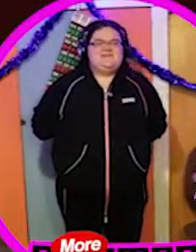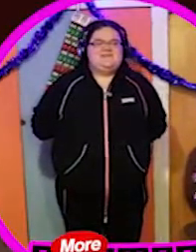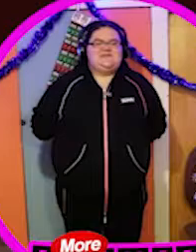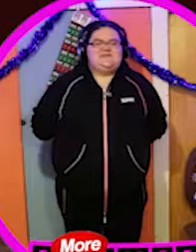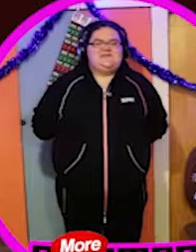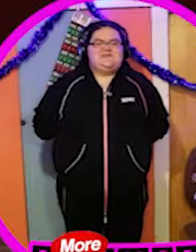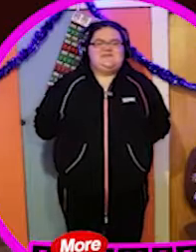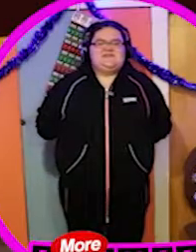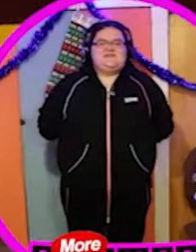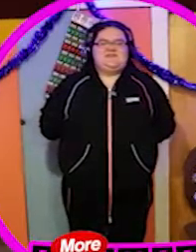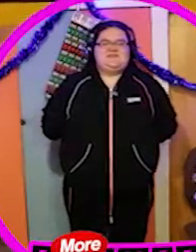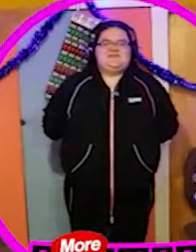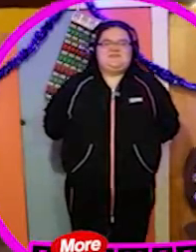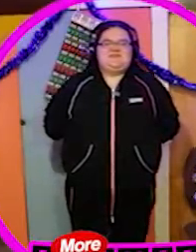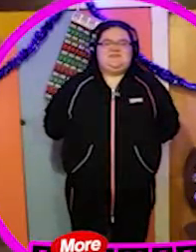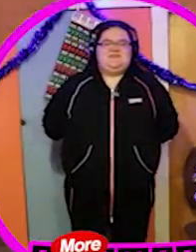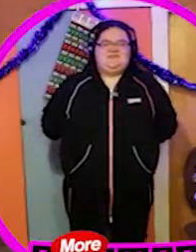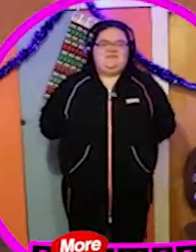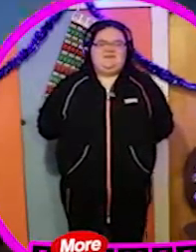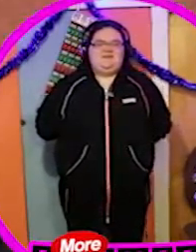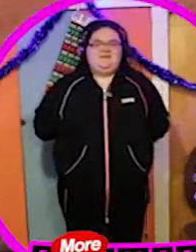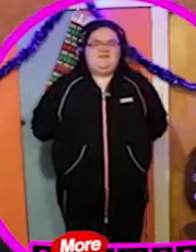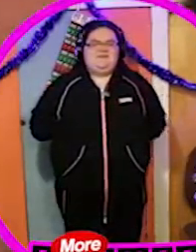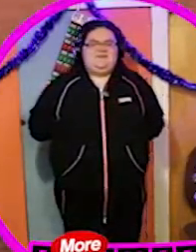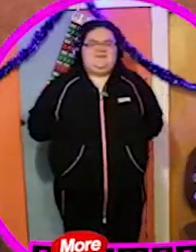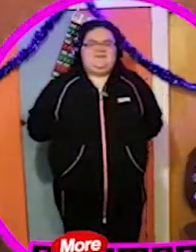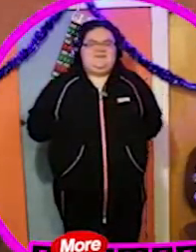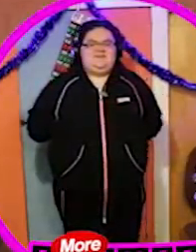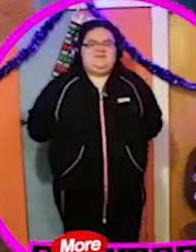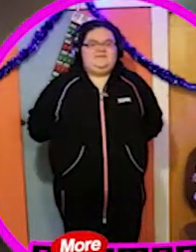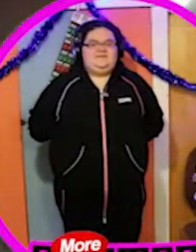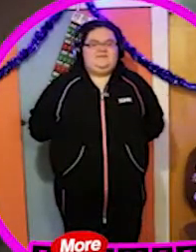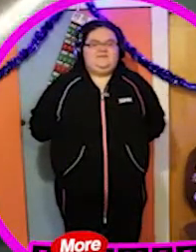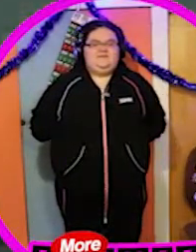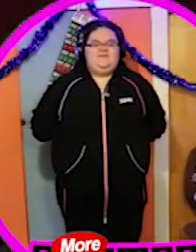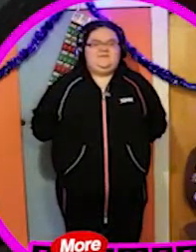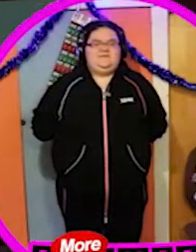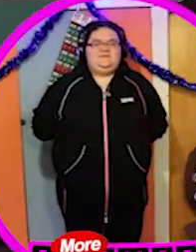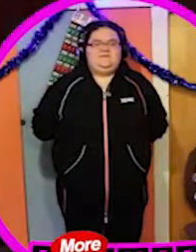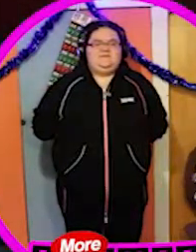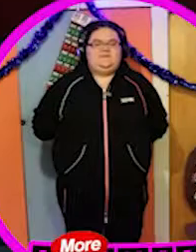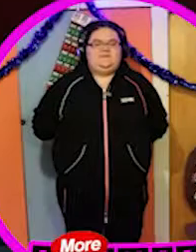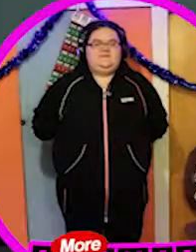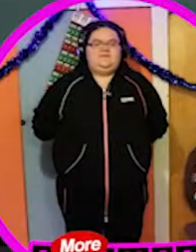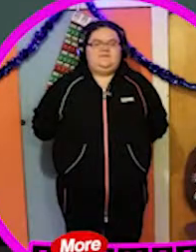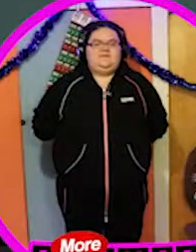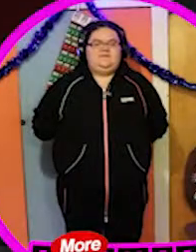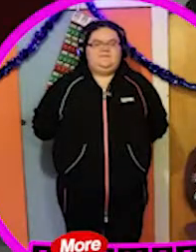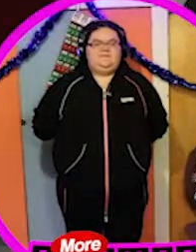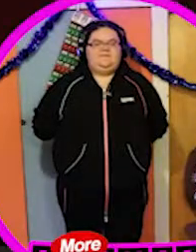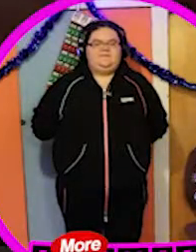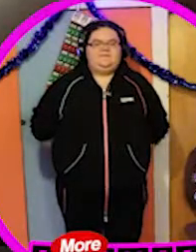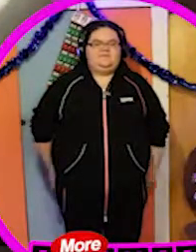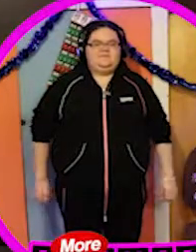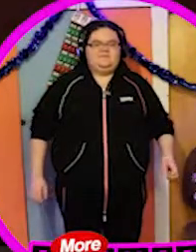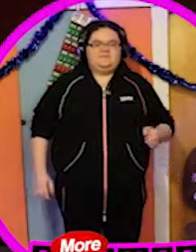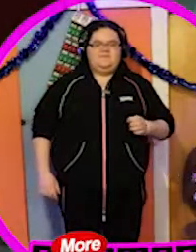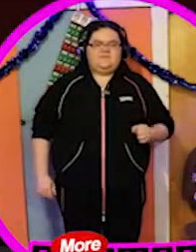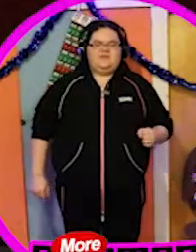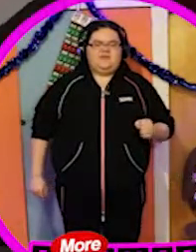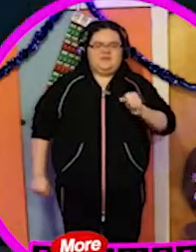I think it's a sprint jump. Oh my god. How did you do that? Right? Wait. James,